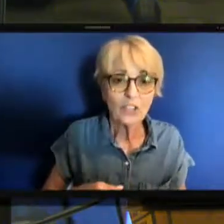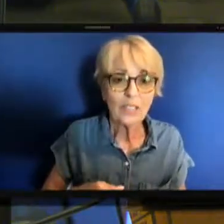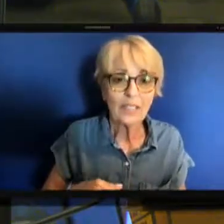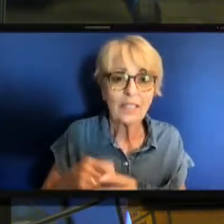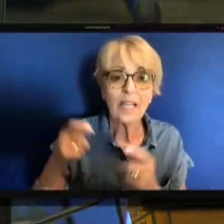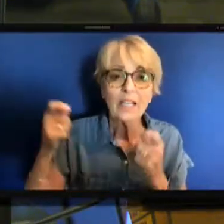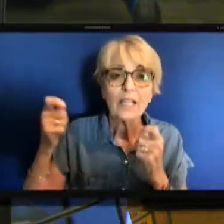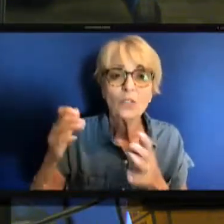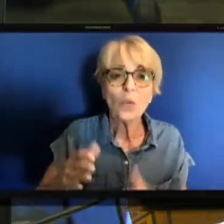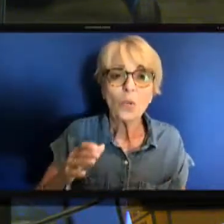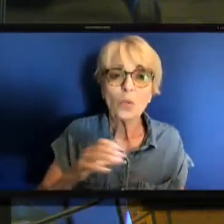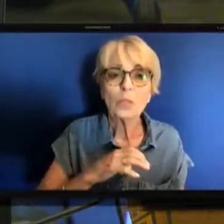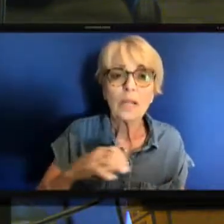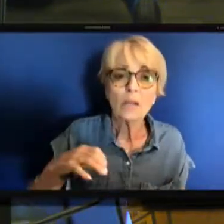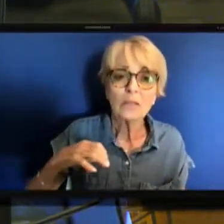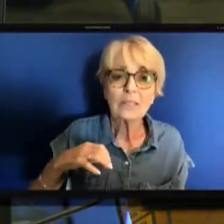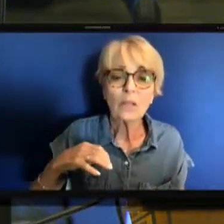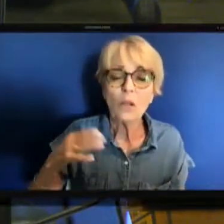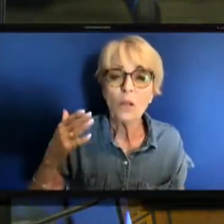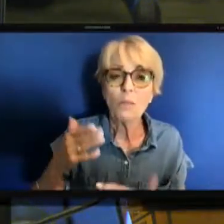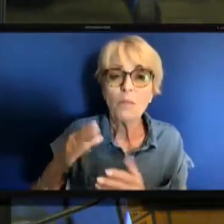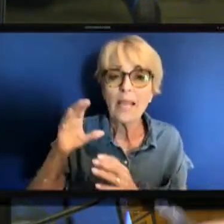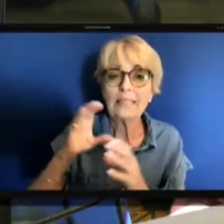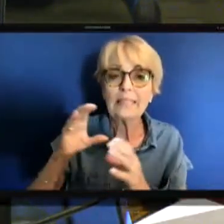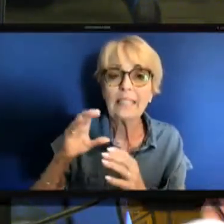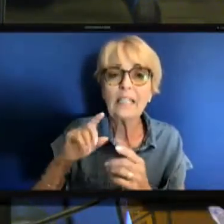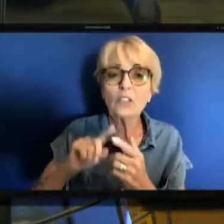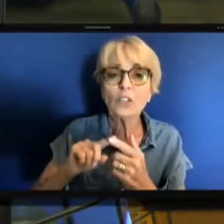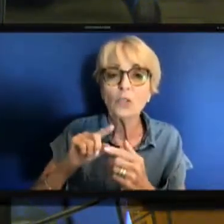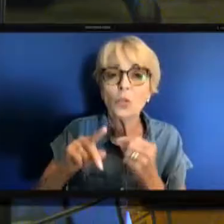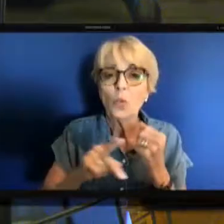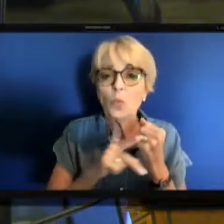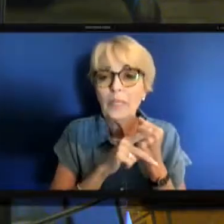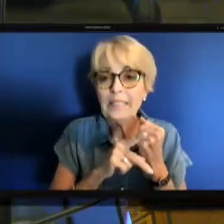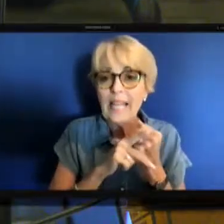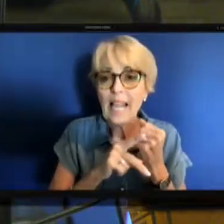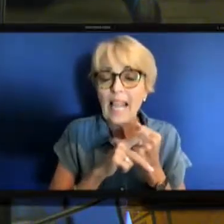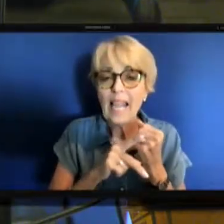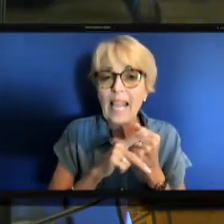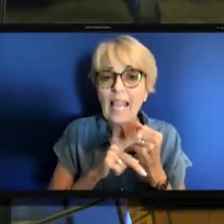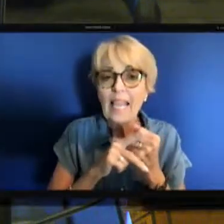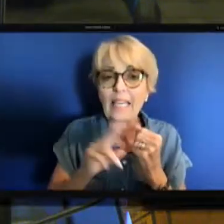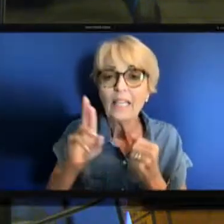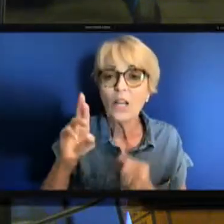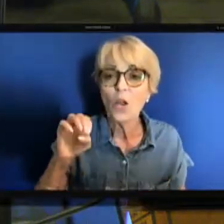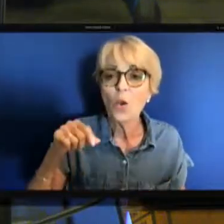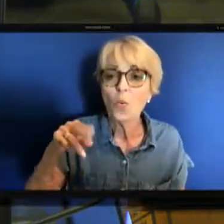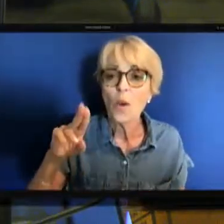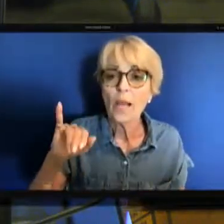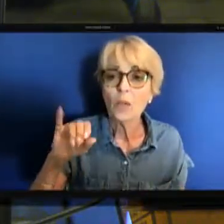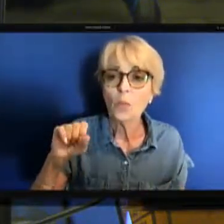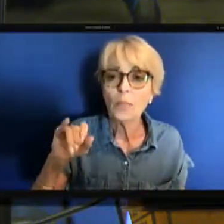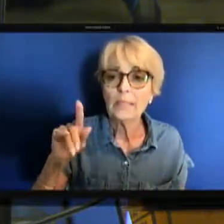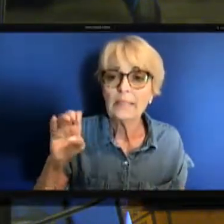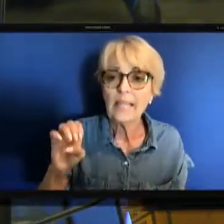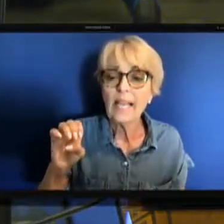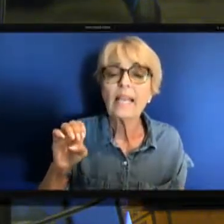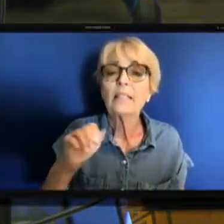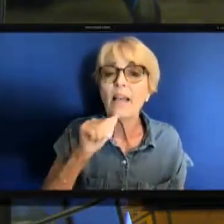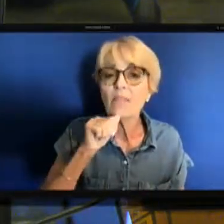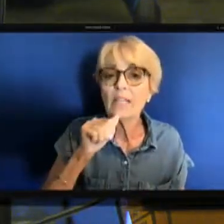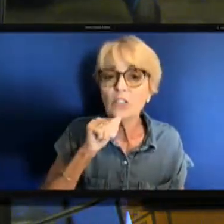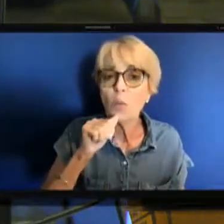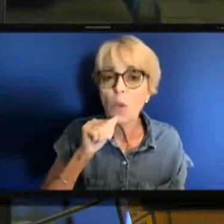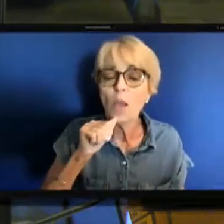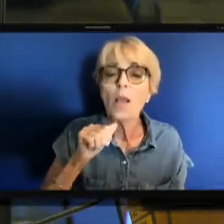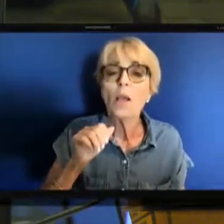was council may seek to look into how to retain requisite confidentiality provisions while having access to review